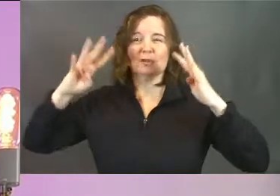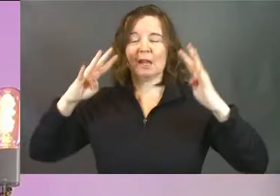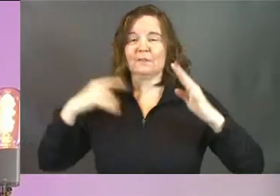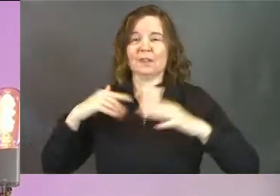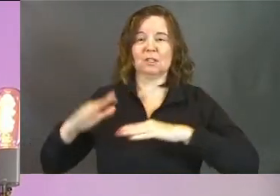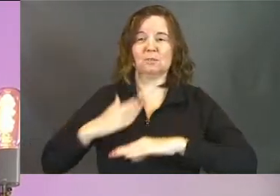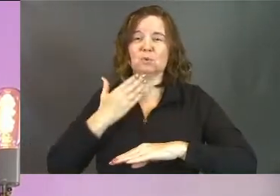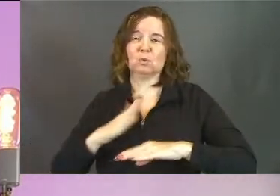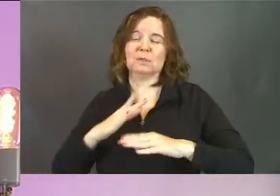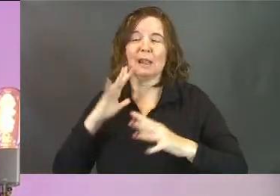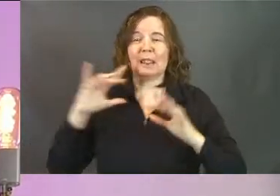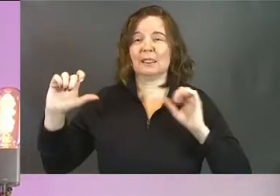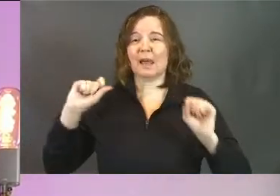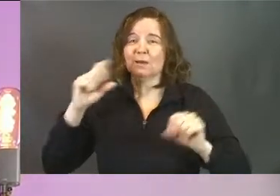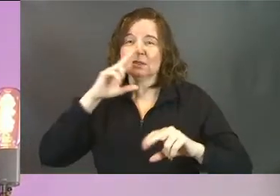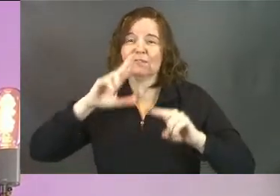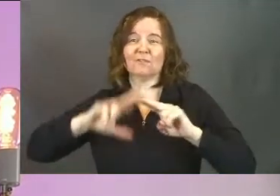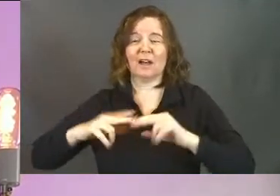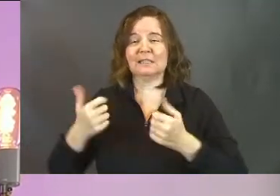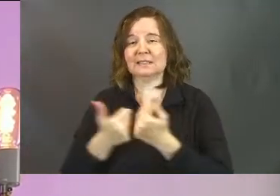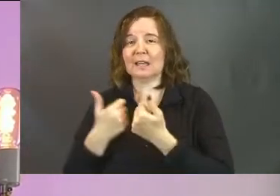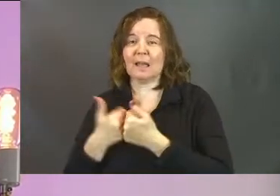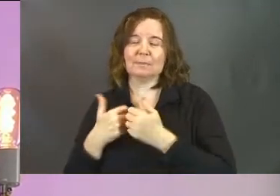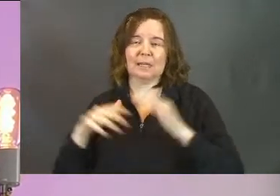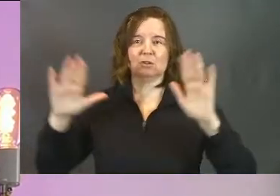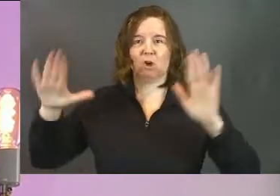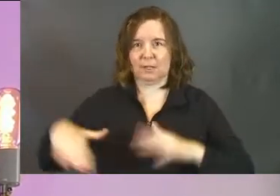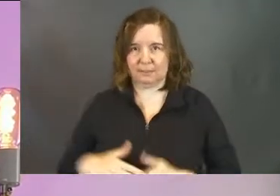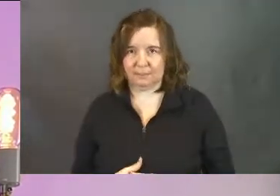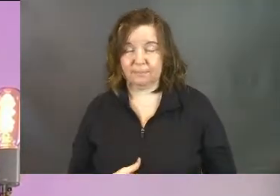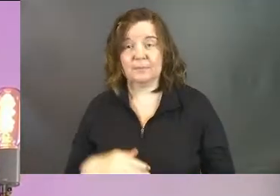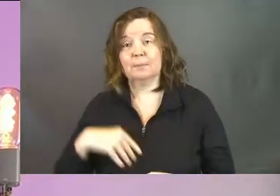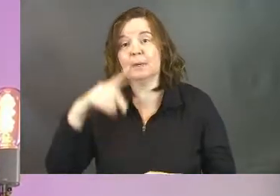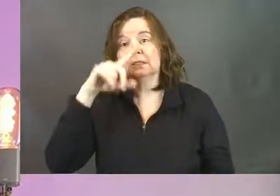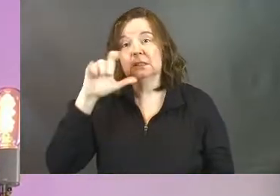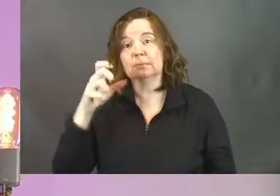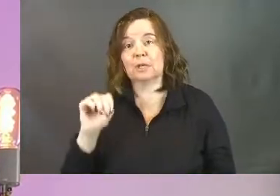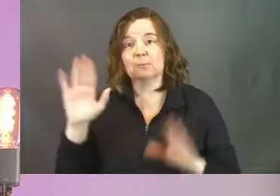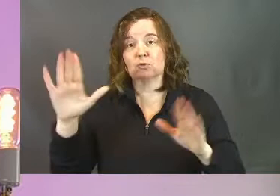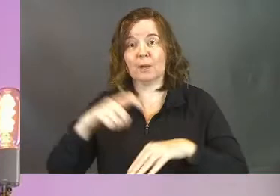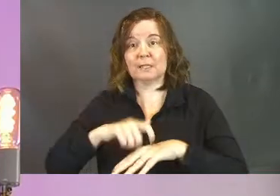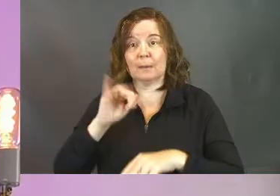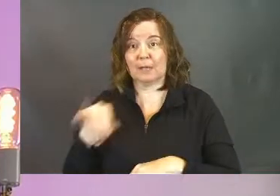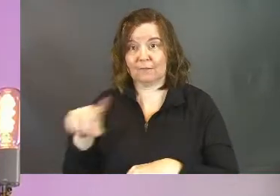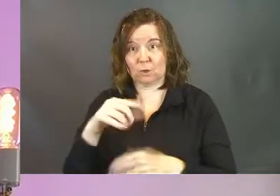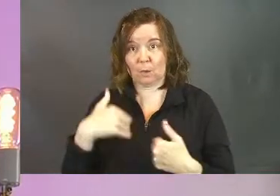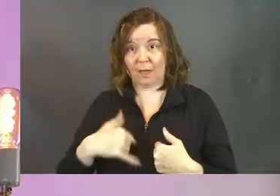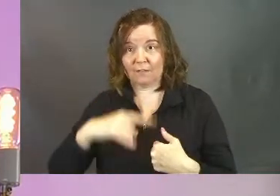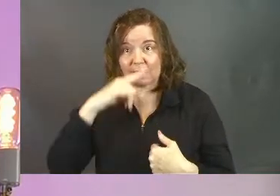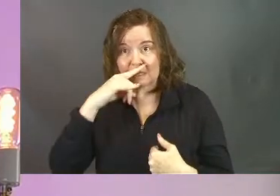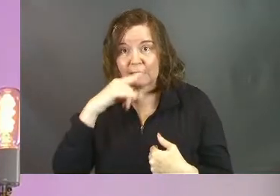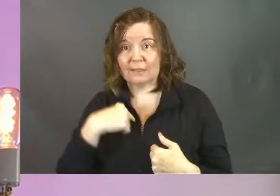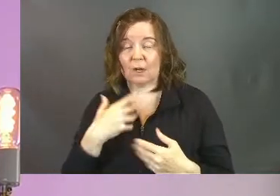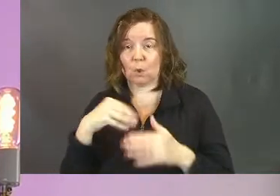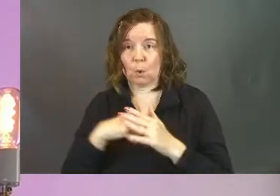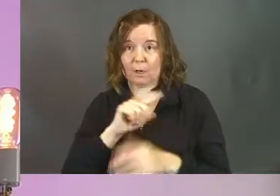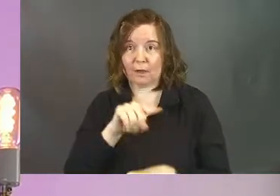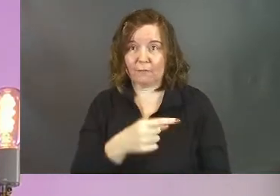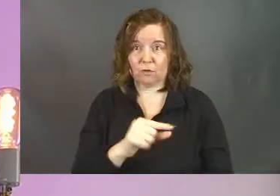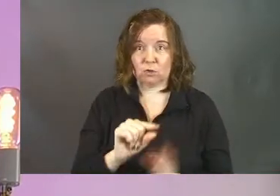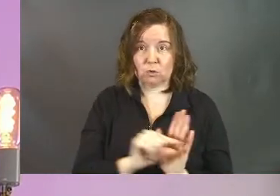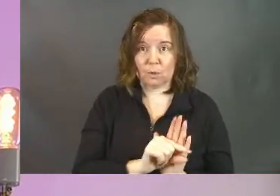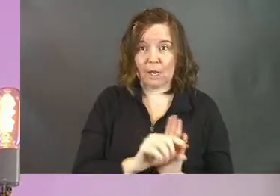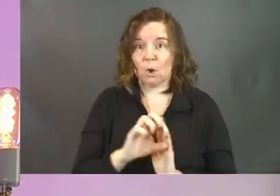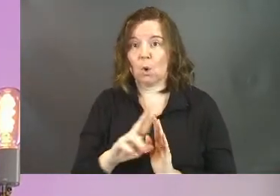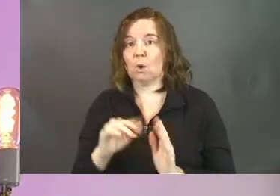it's music, and it's loud, and it's fun, and it's games, and it's awesome. But Summer Jam is a great time. If you've got kids that are going into first grade